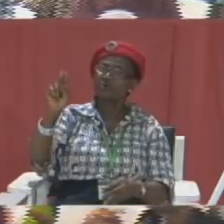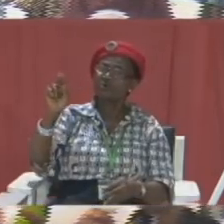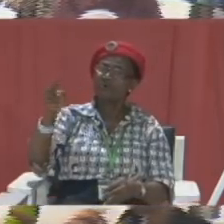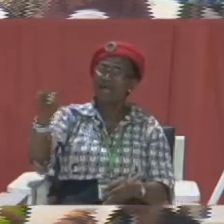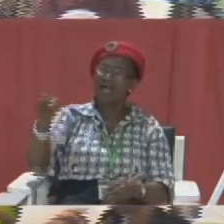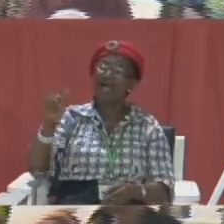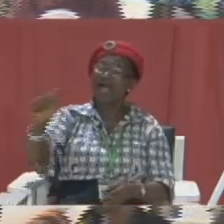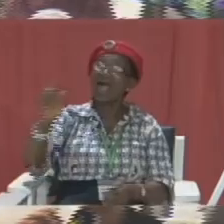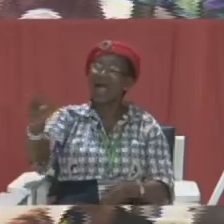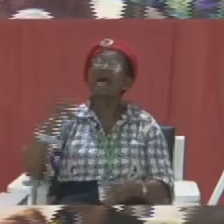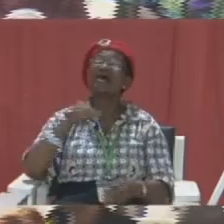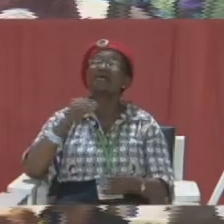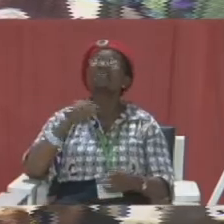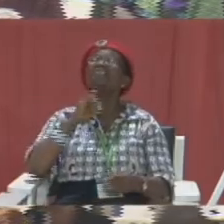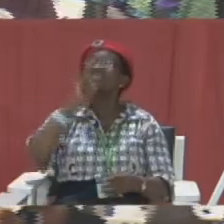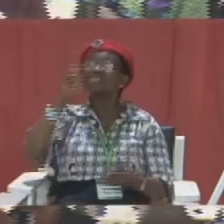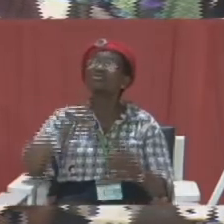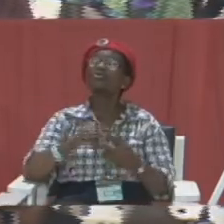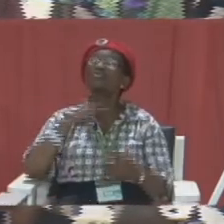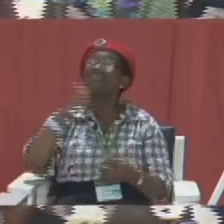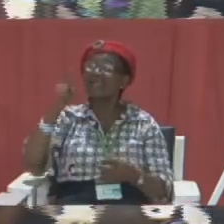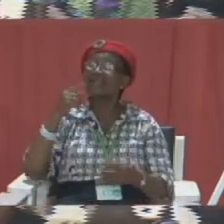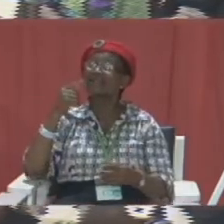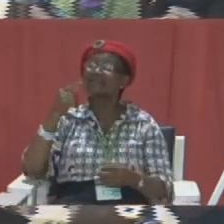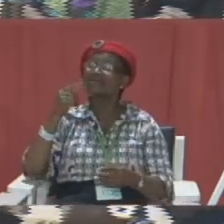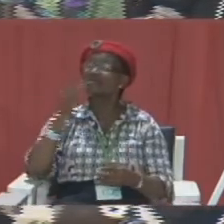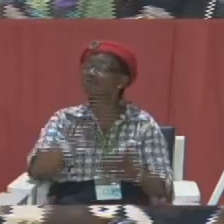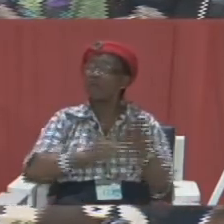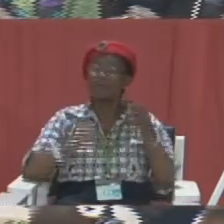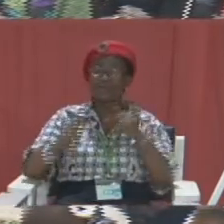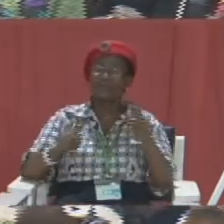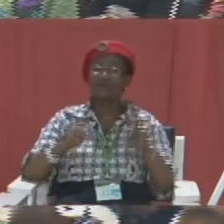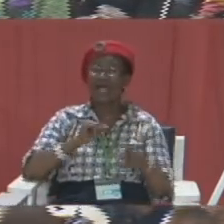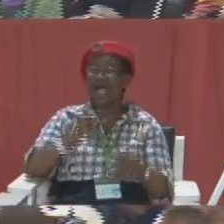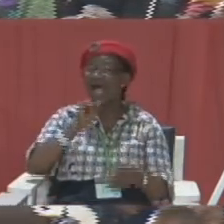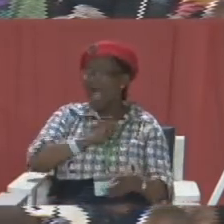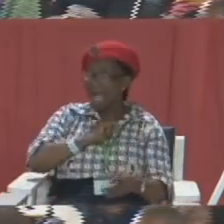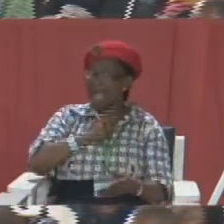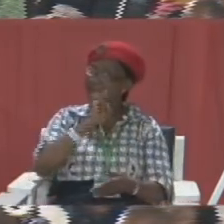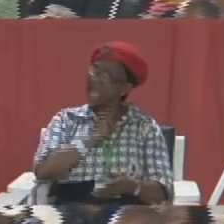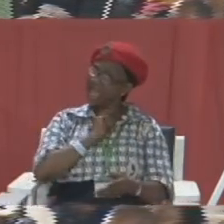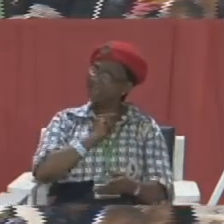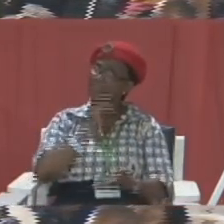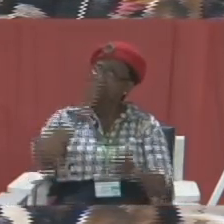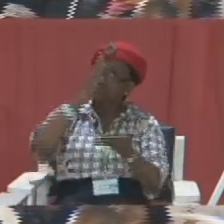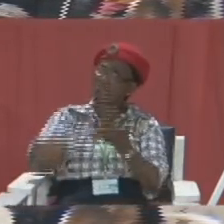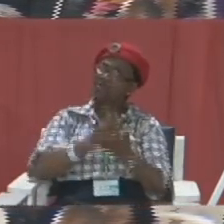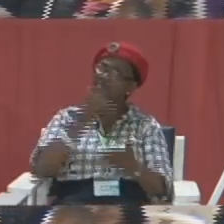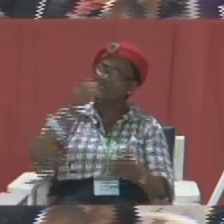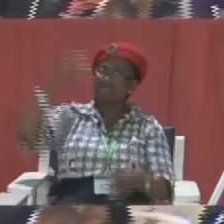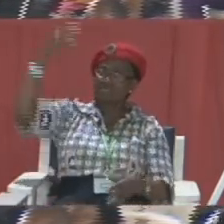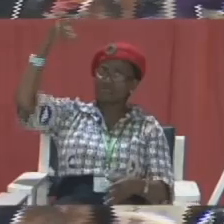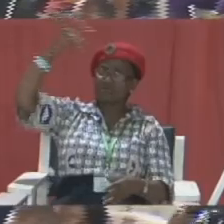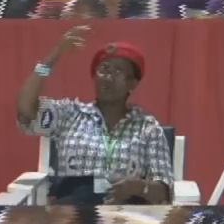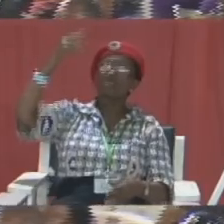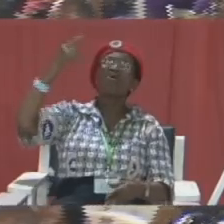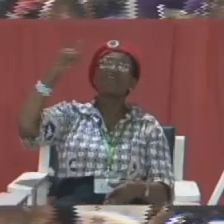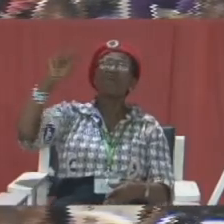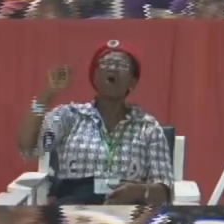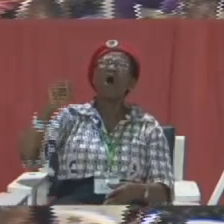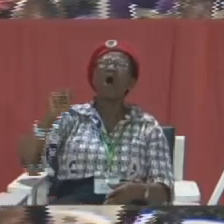I stopped the sun. Pe mo da orun duro. For almost a day.